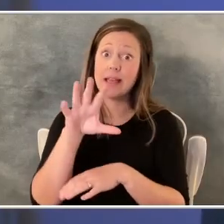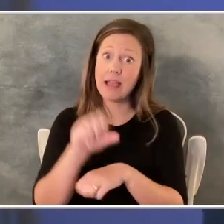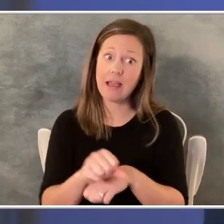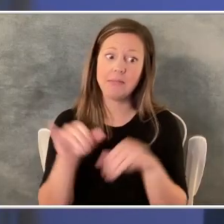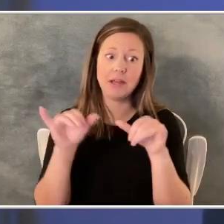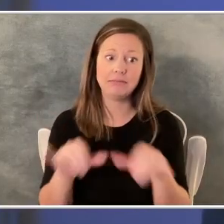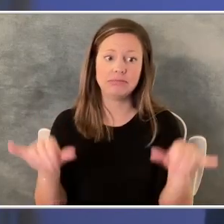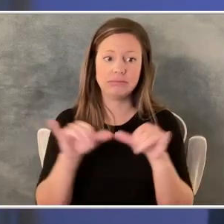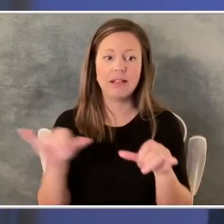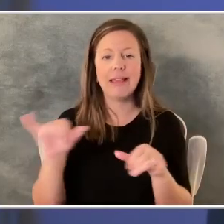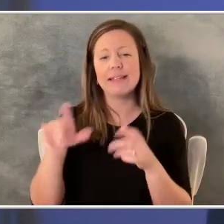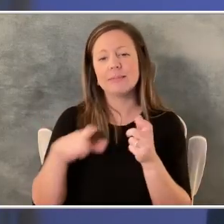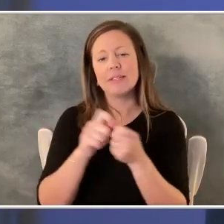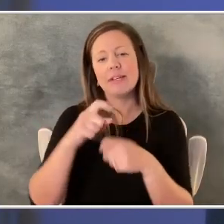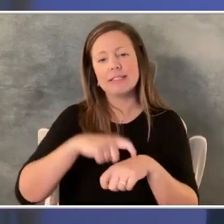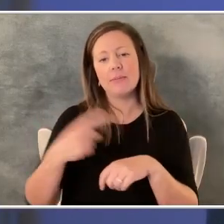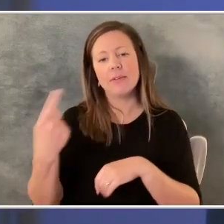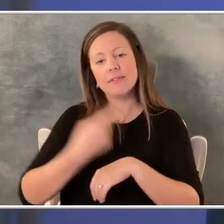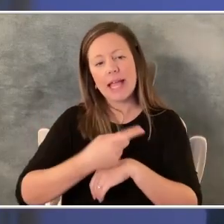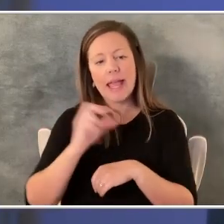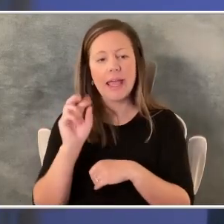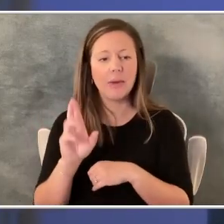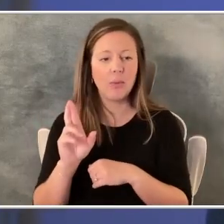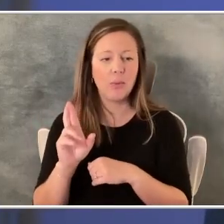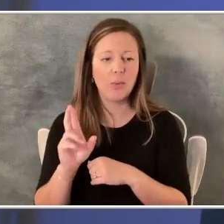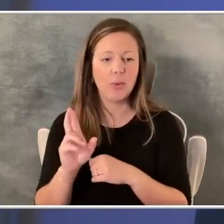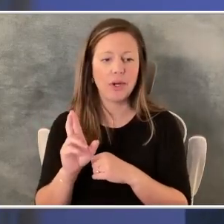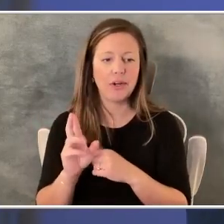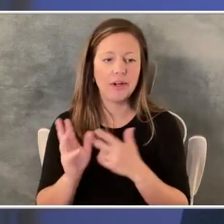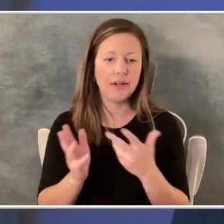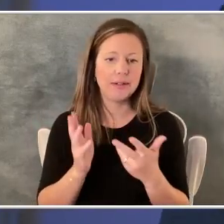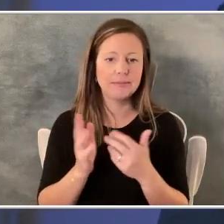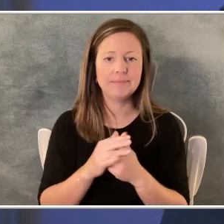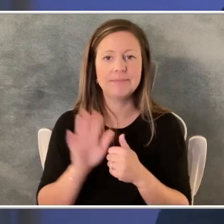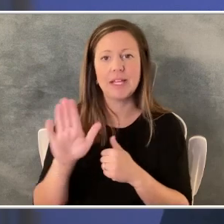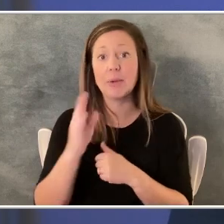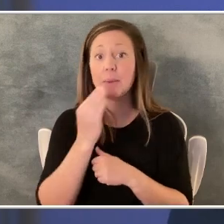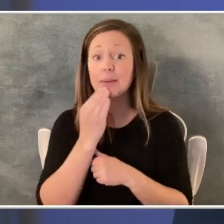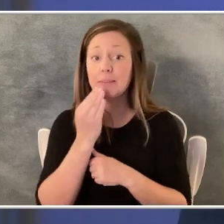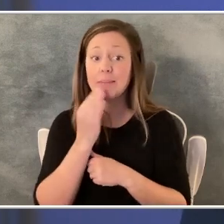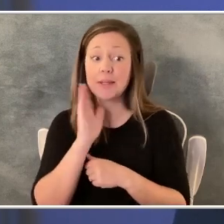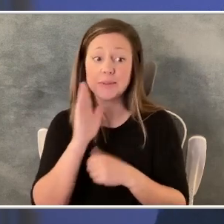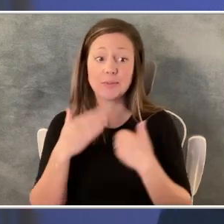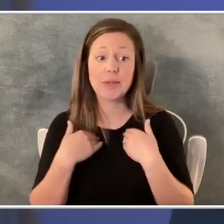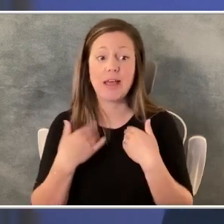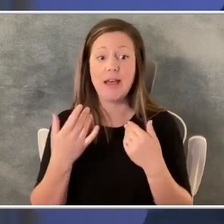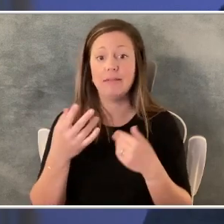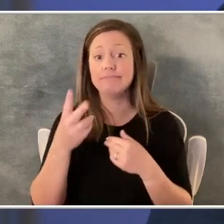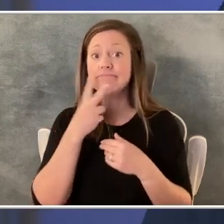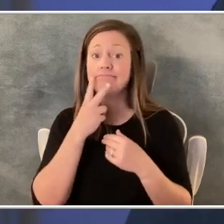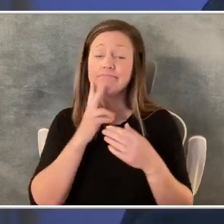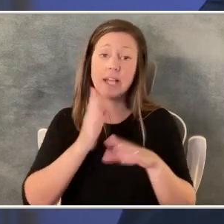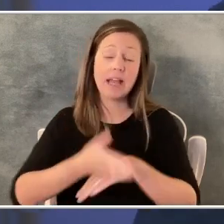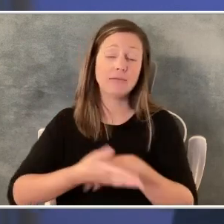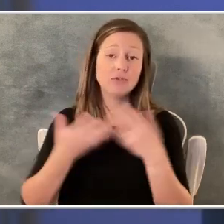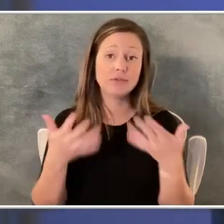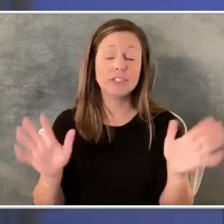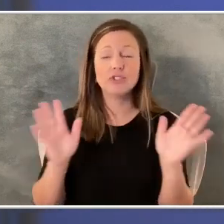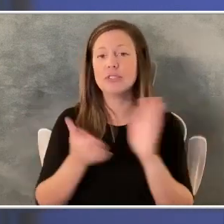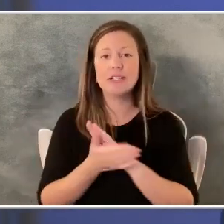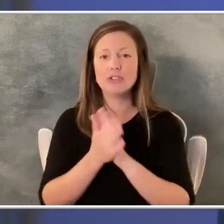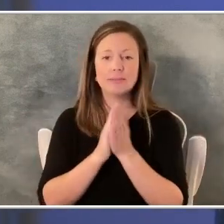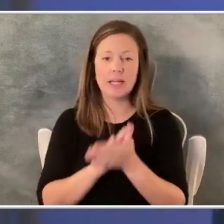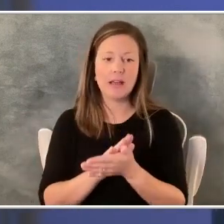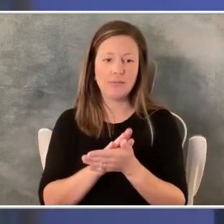and when you have your meals, you follow it with a cigarette, and it becomes part